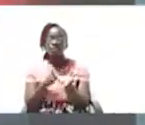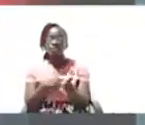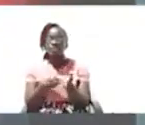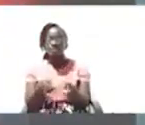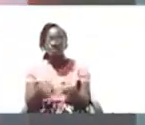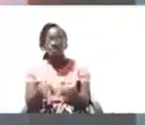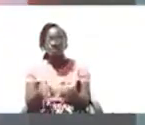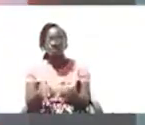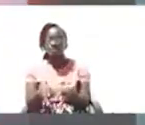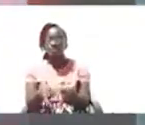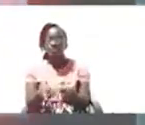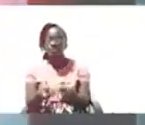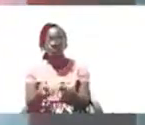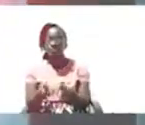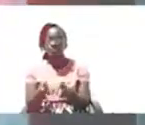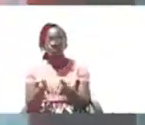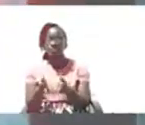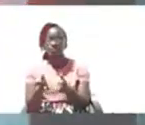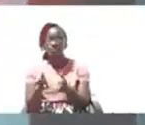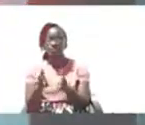Oh, this way.